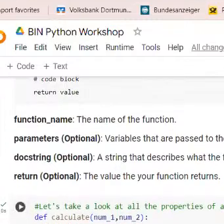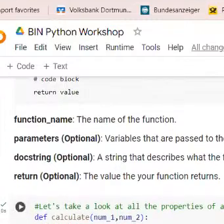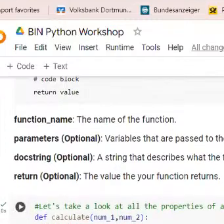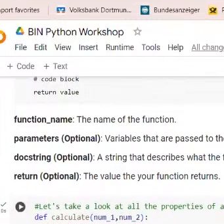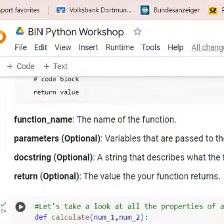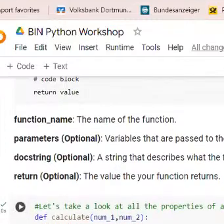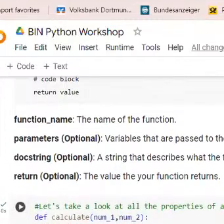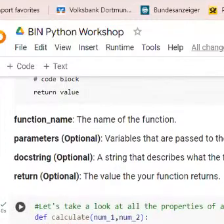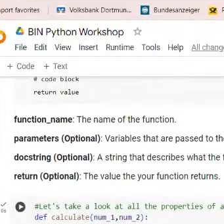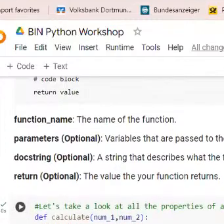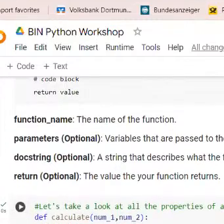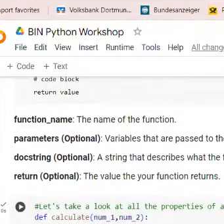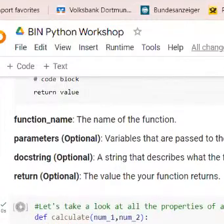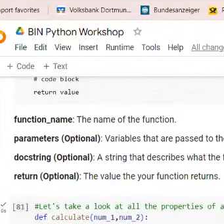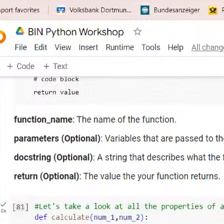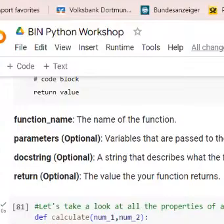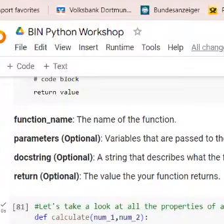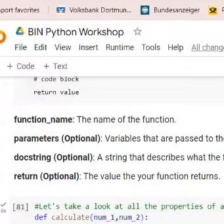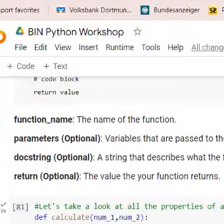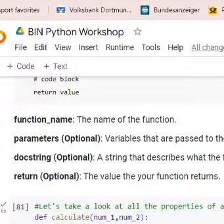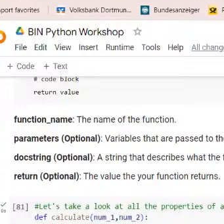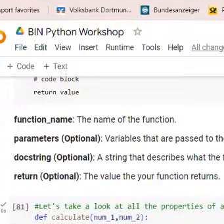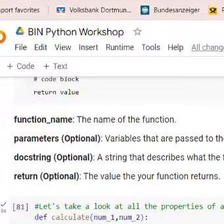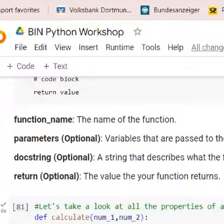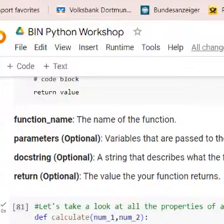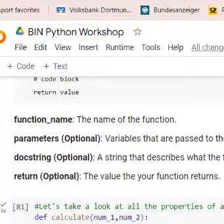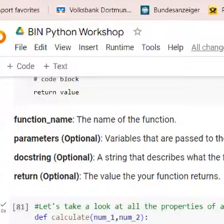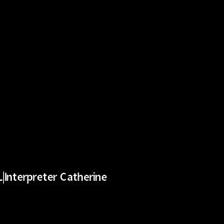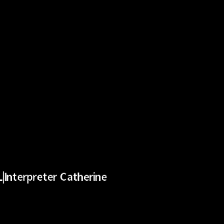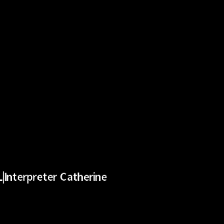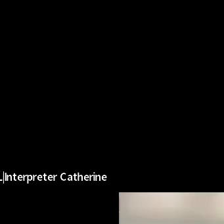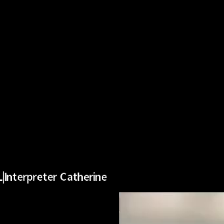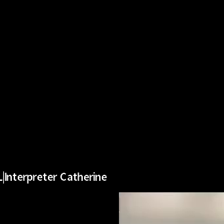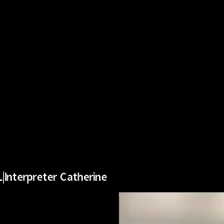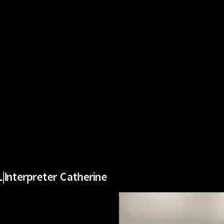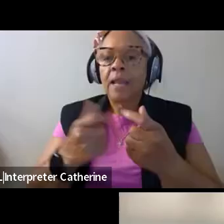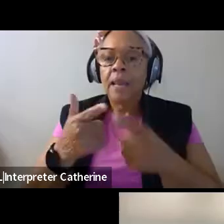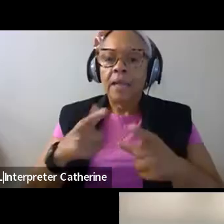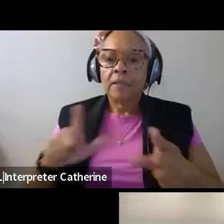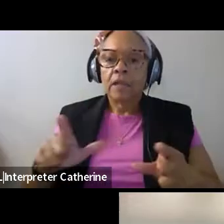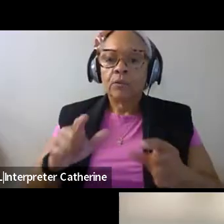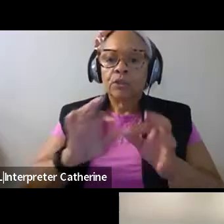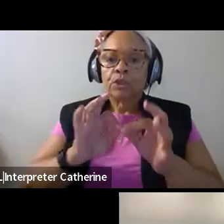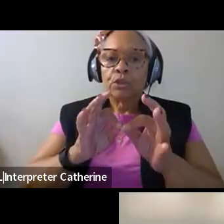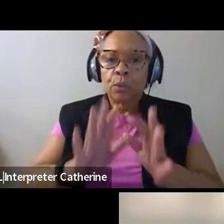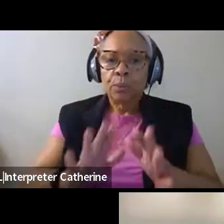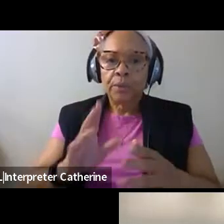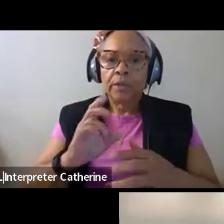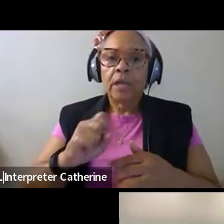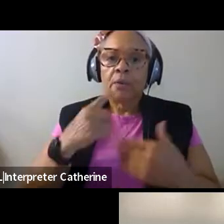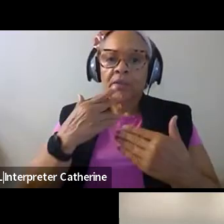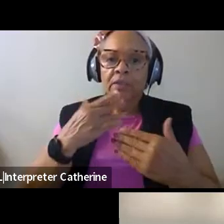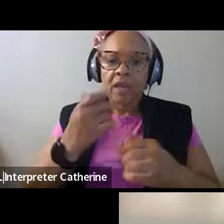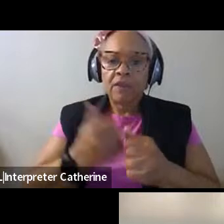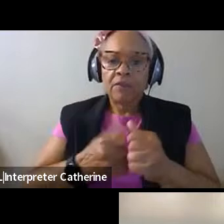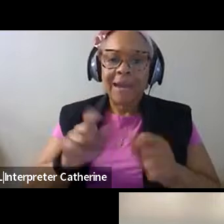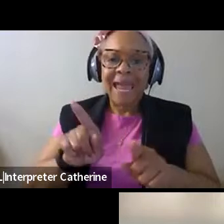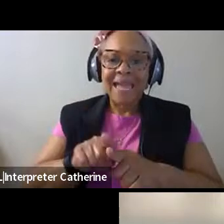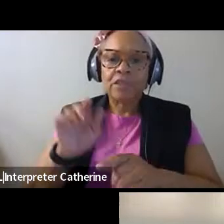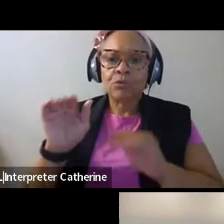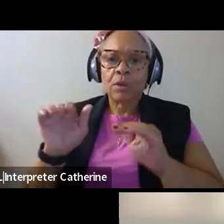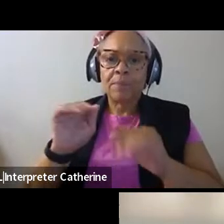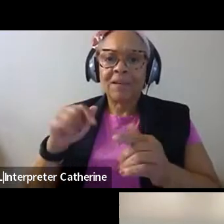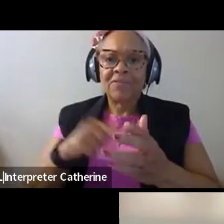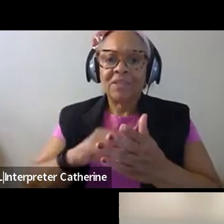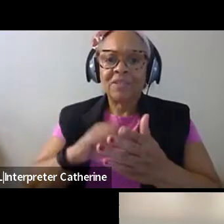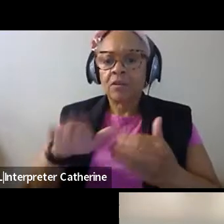conference sponsors, and big thanks to our live captioner and our sign language interpreter. And as a reminder, all of this and all of